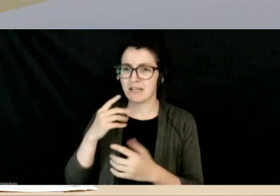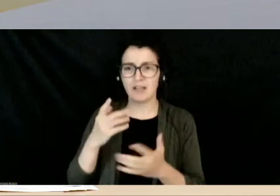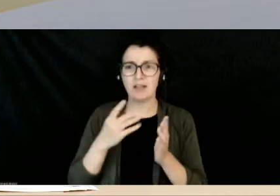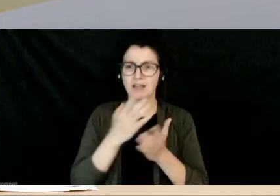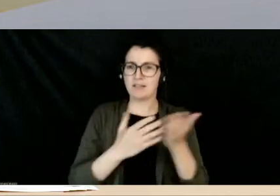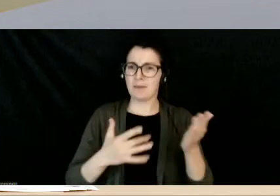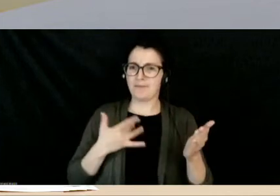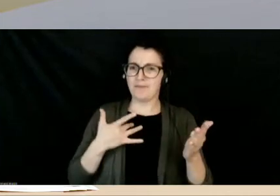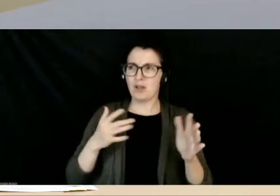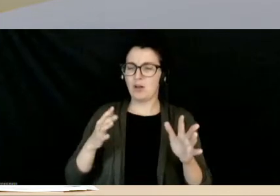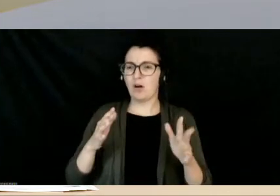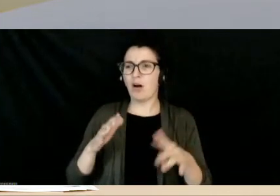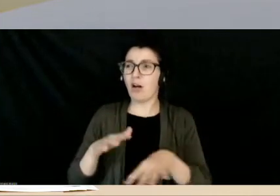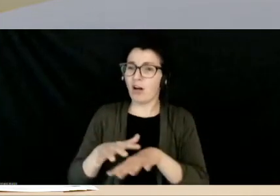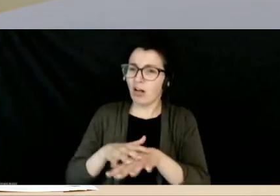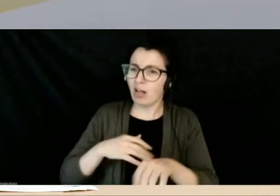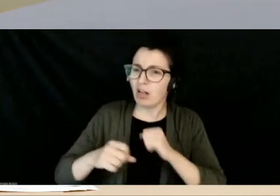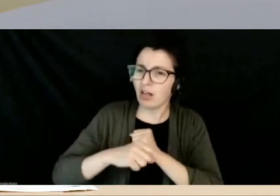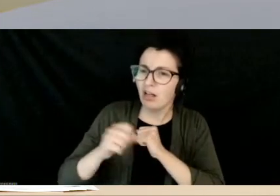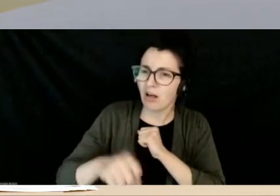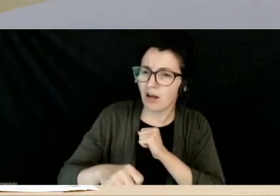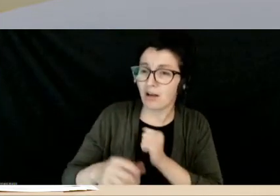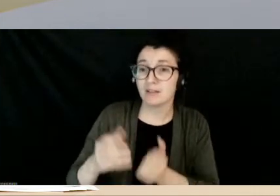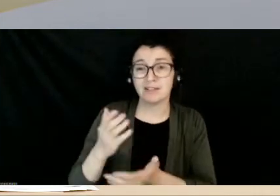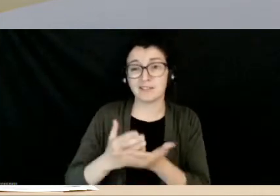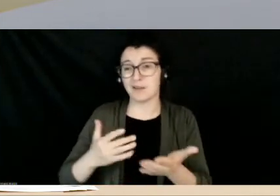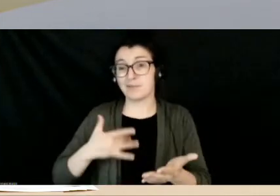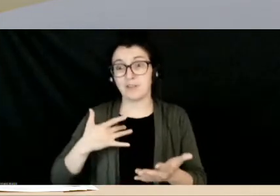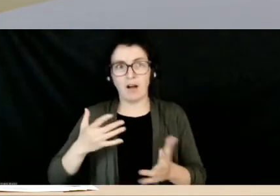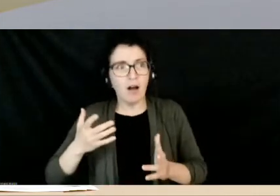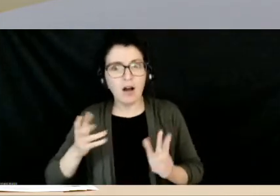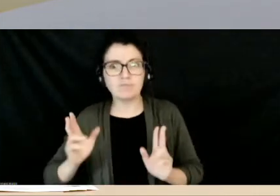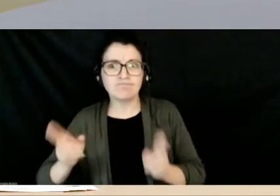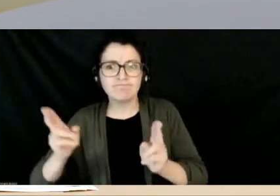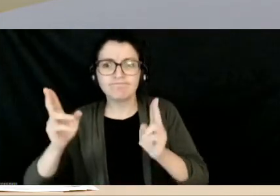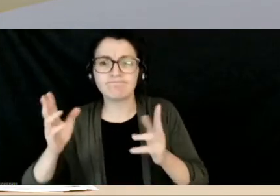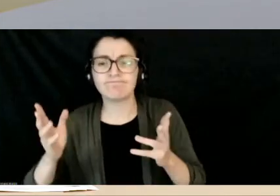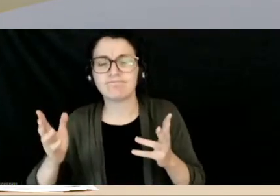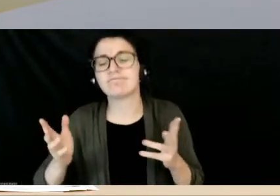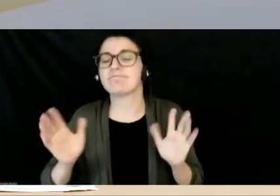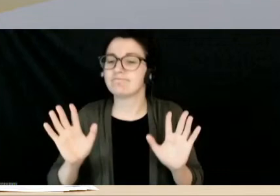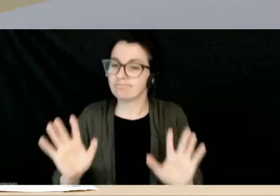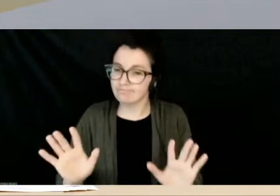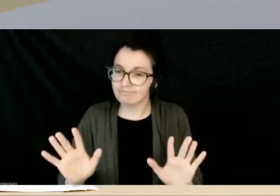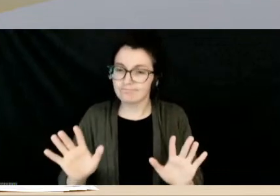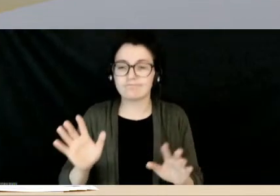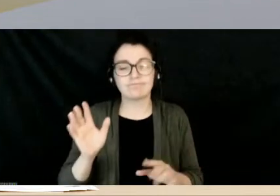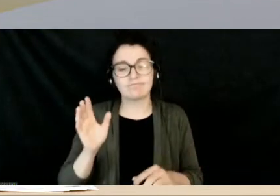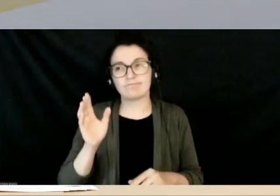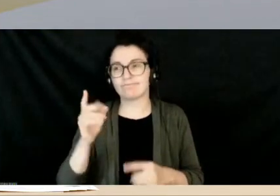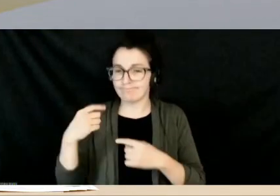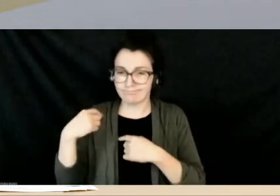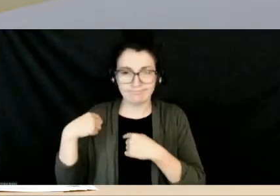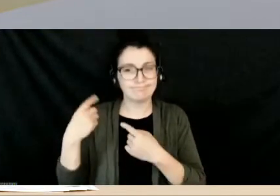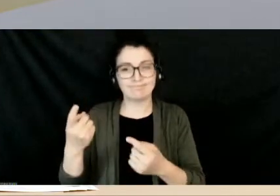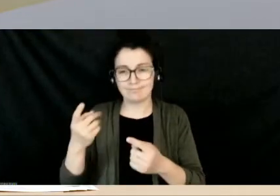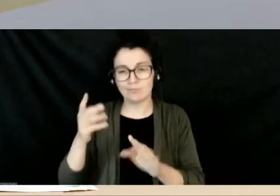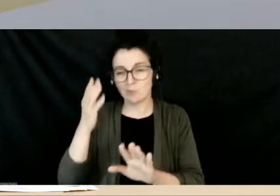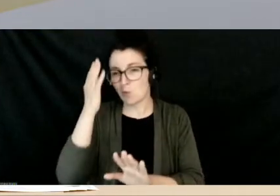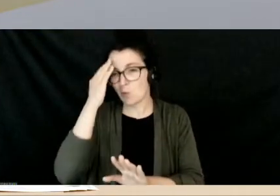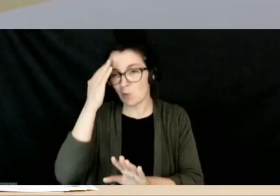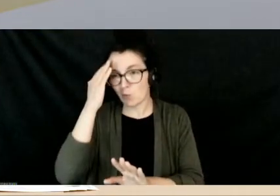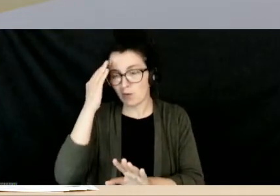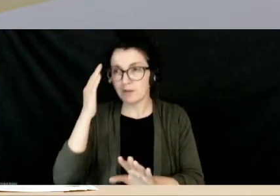for others, and we have heard this many times throughout the pandemic. And how do you get that gradual,